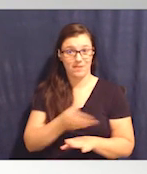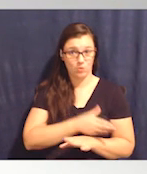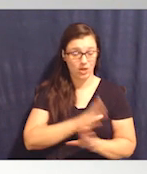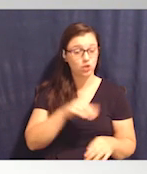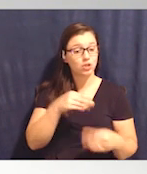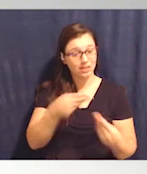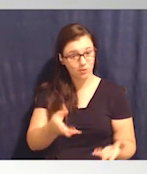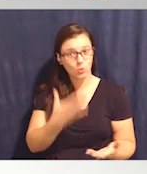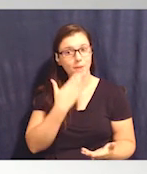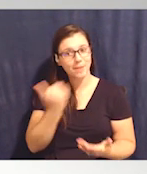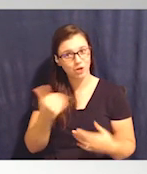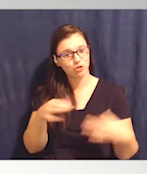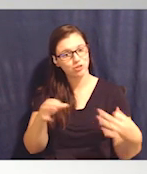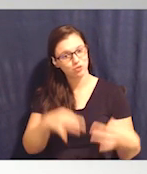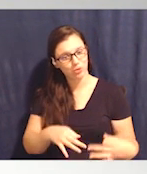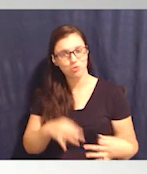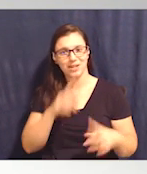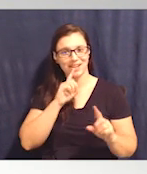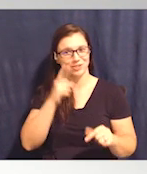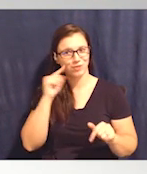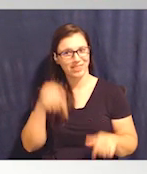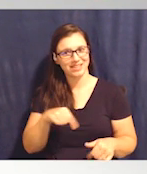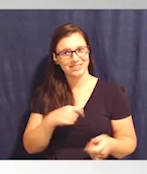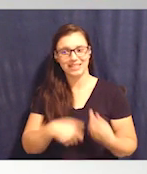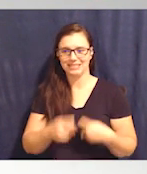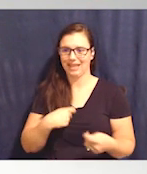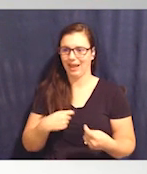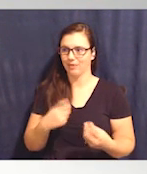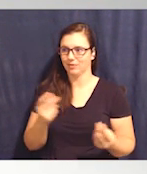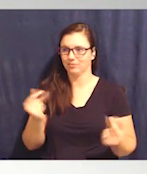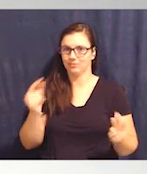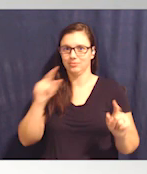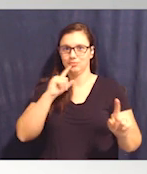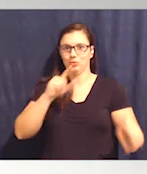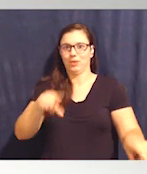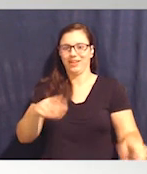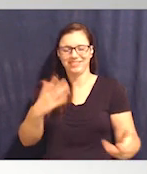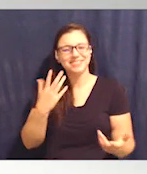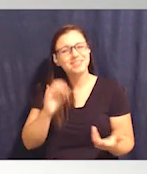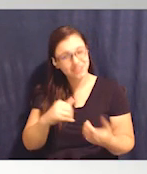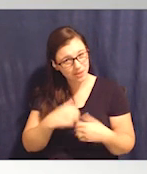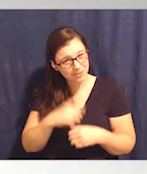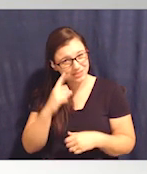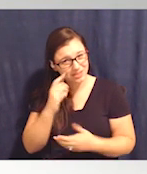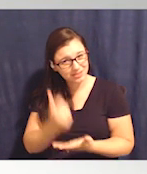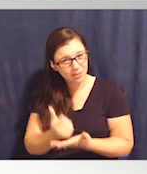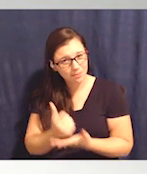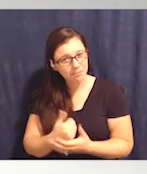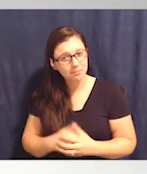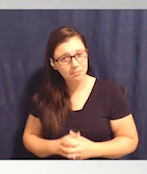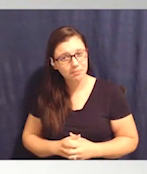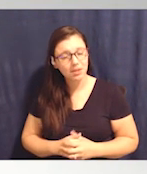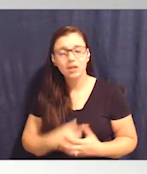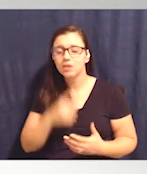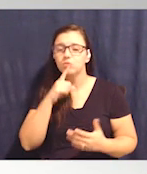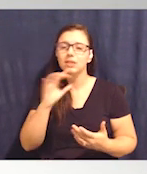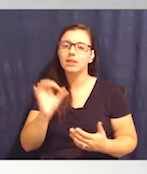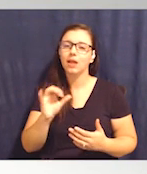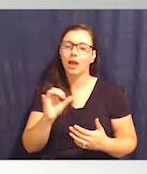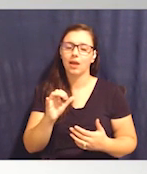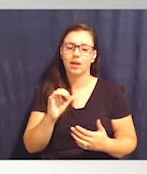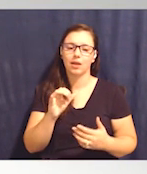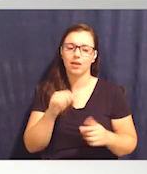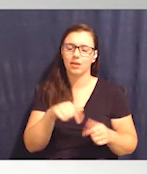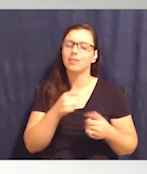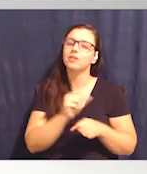answer of this instead of on the fly. Does that help? It's just kind of, this really worked well. These are things I